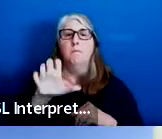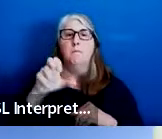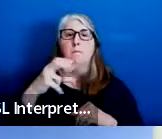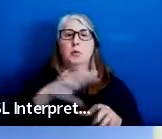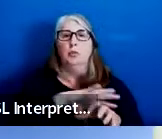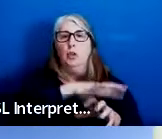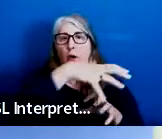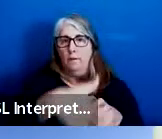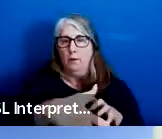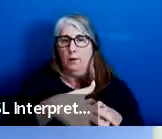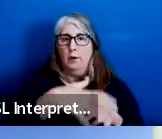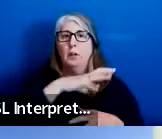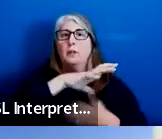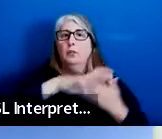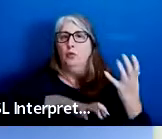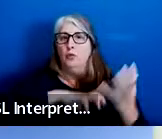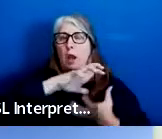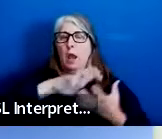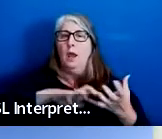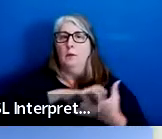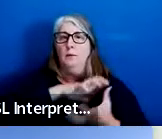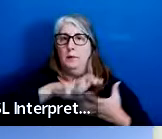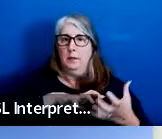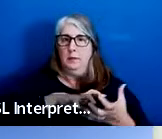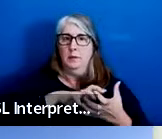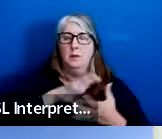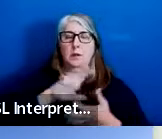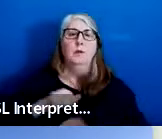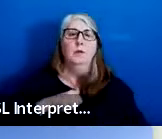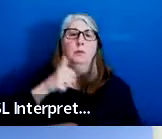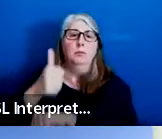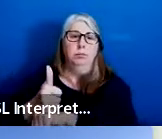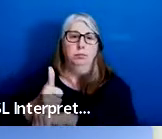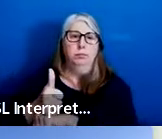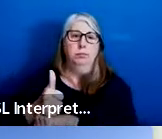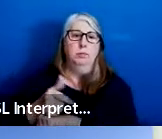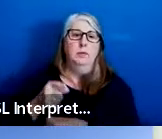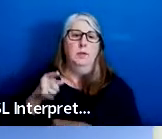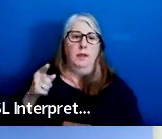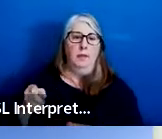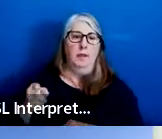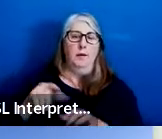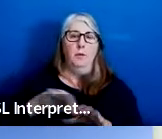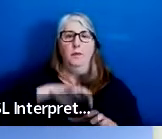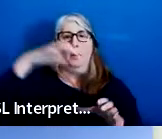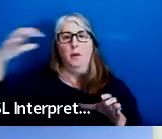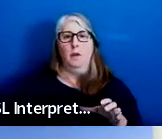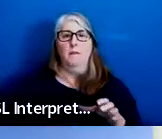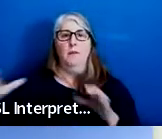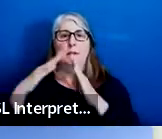and mixed in preparation for placement in our state-of-the-art in-vessel gore cover system.